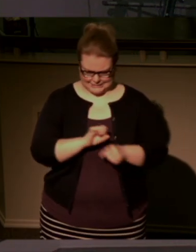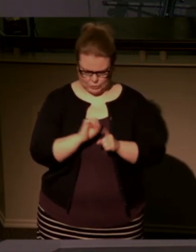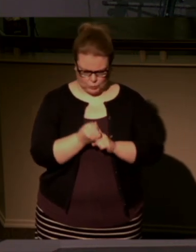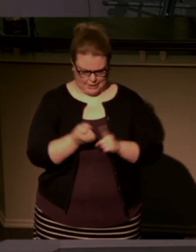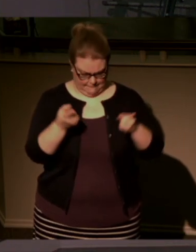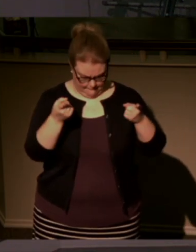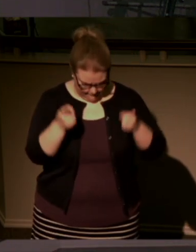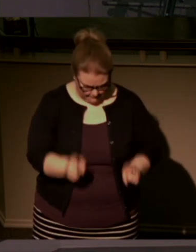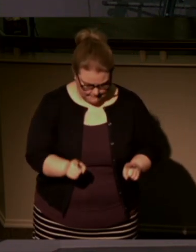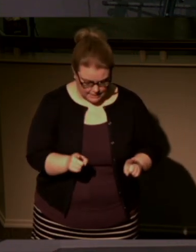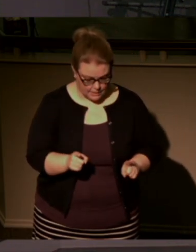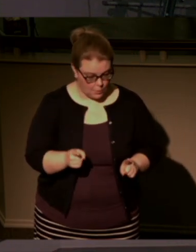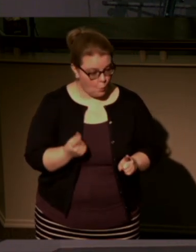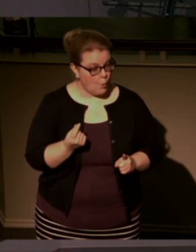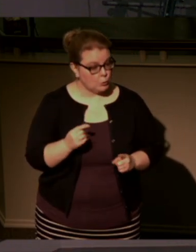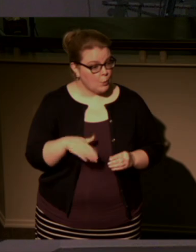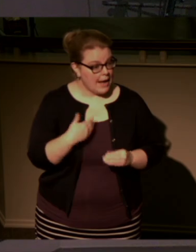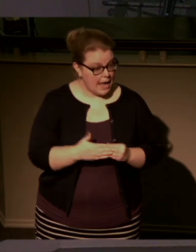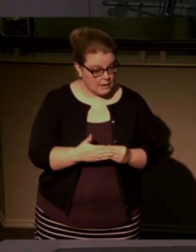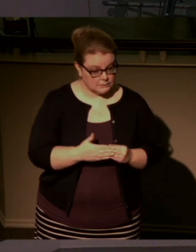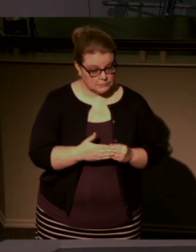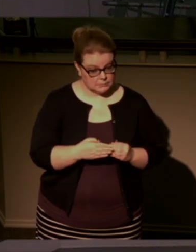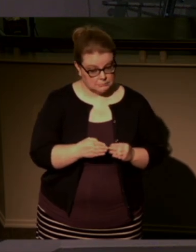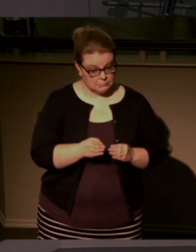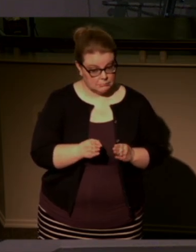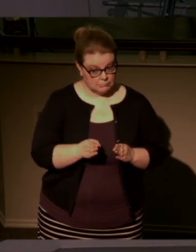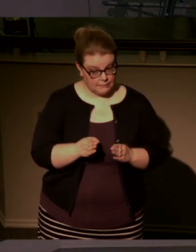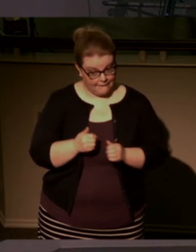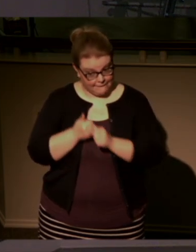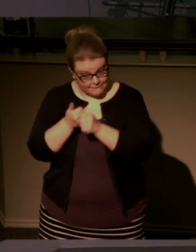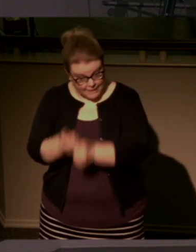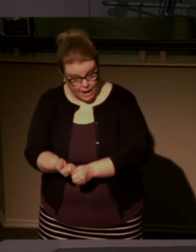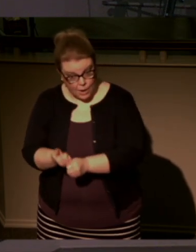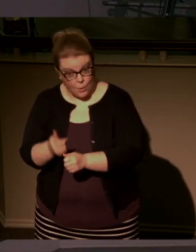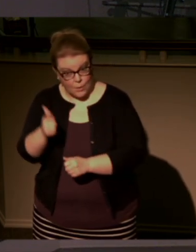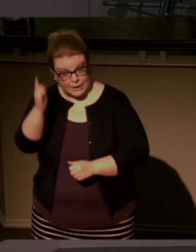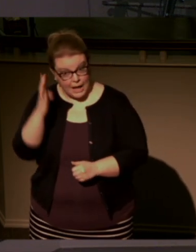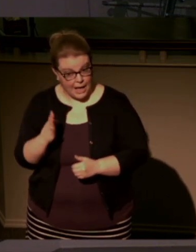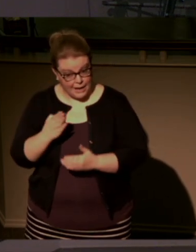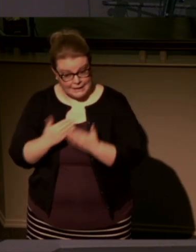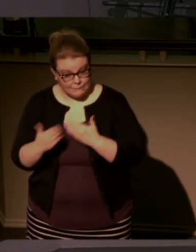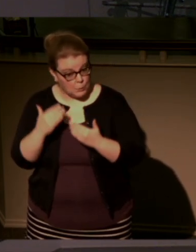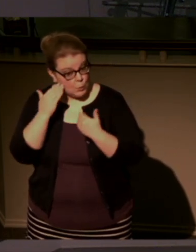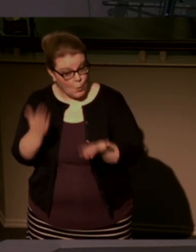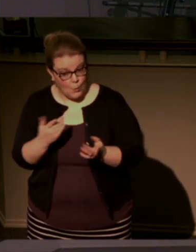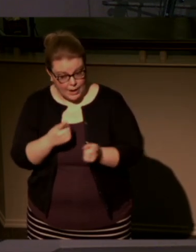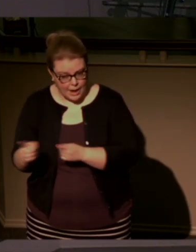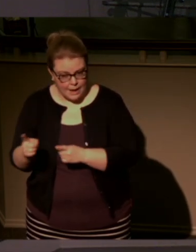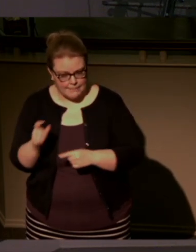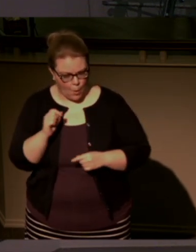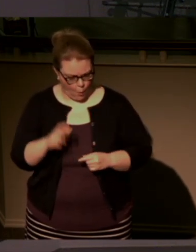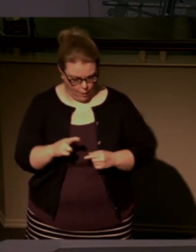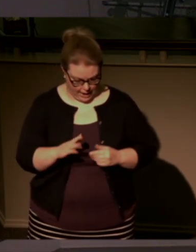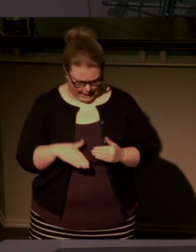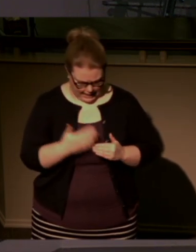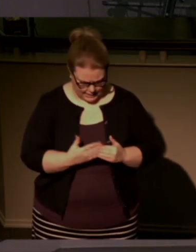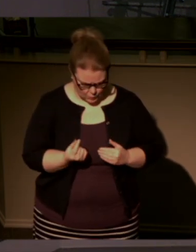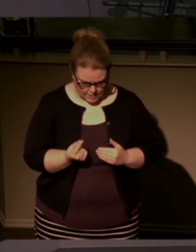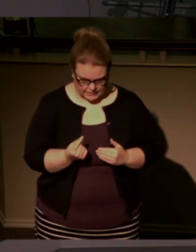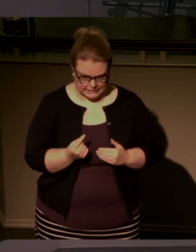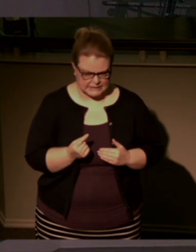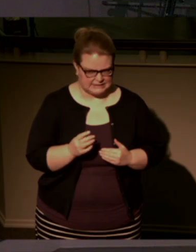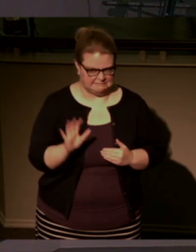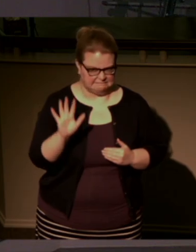God by moving into the unknown versus disbelieving God and